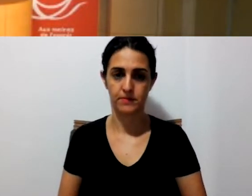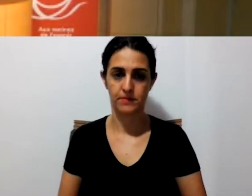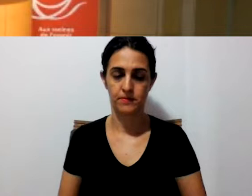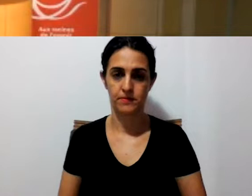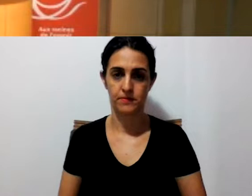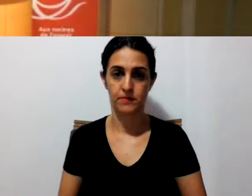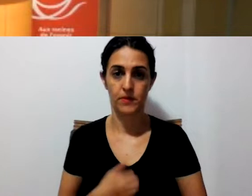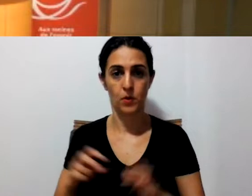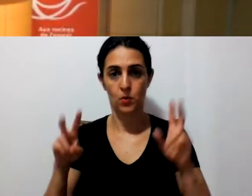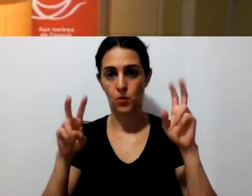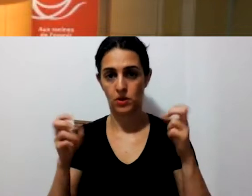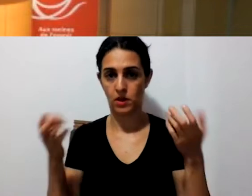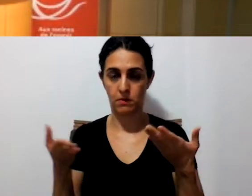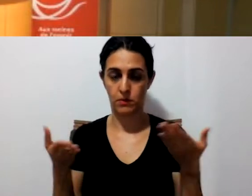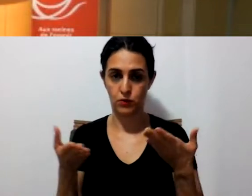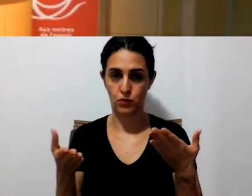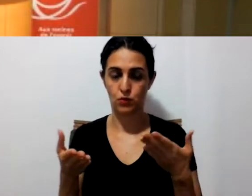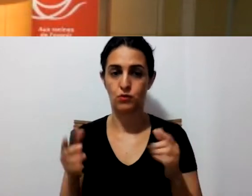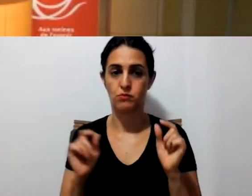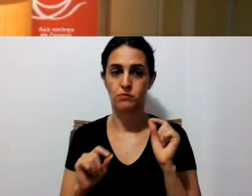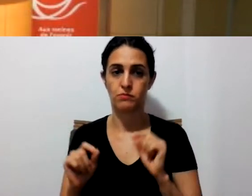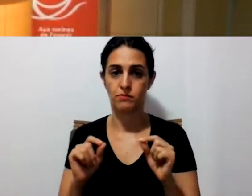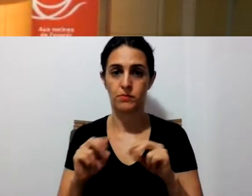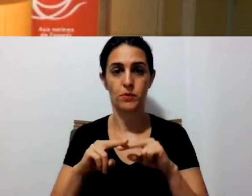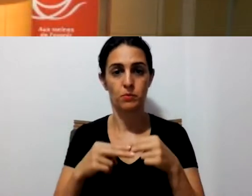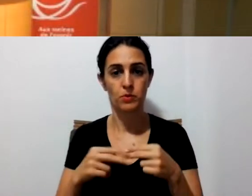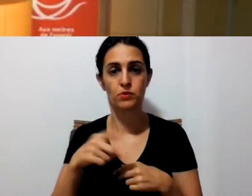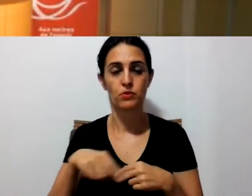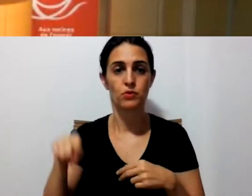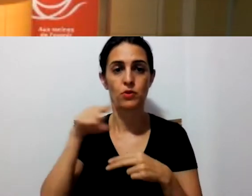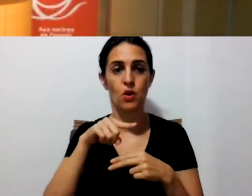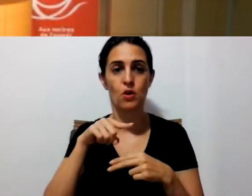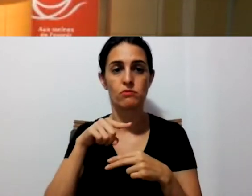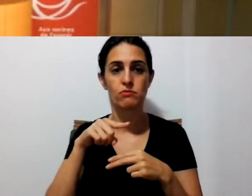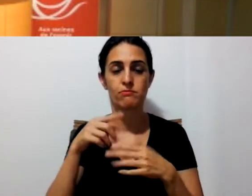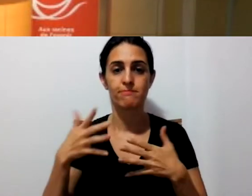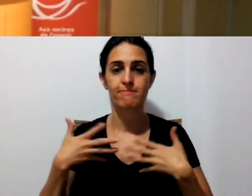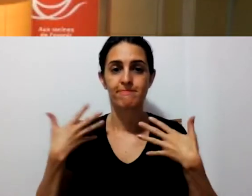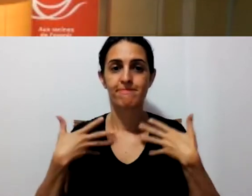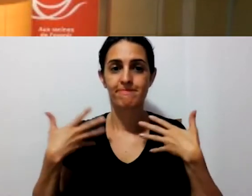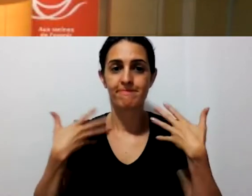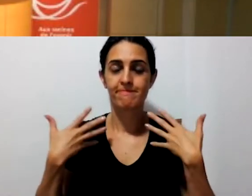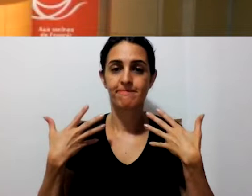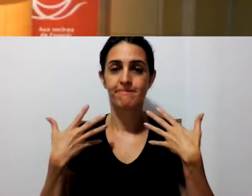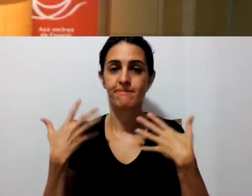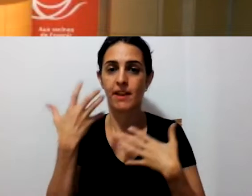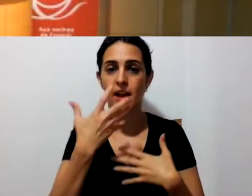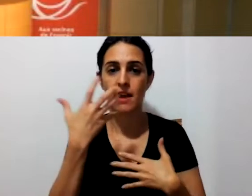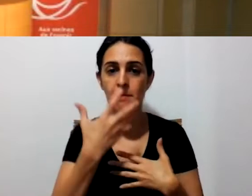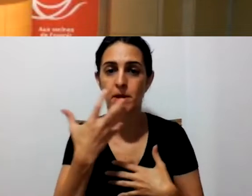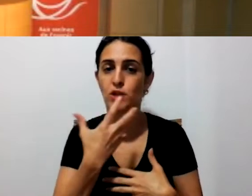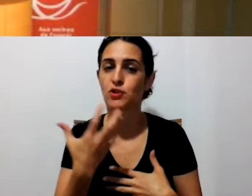accession process, which is normally a process of 3, 4, 5